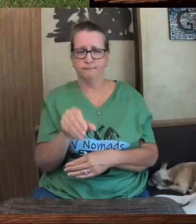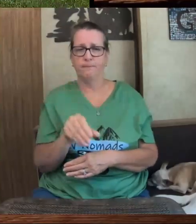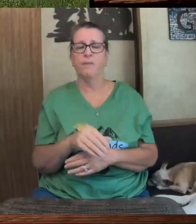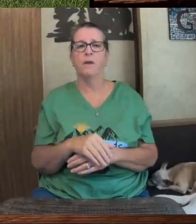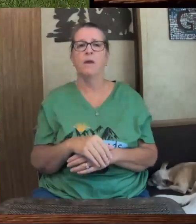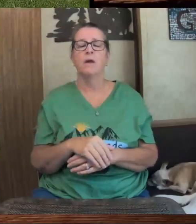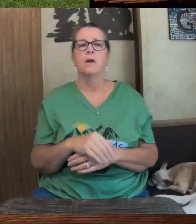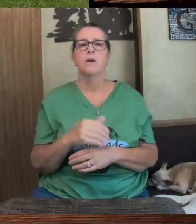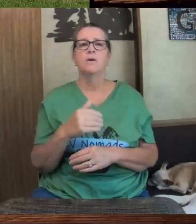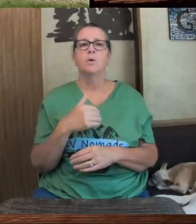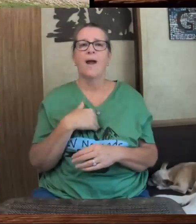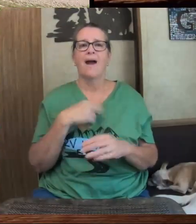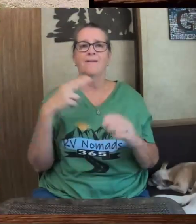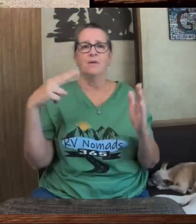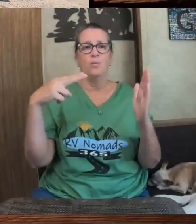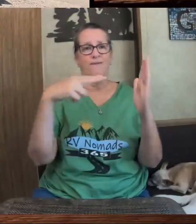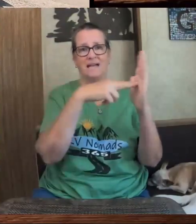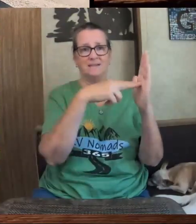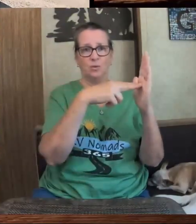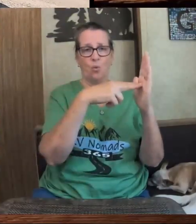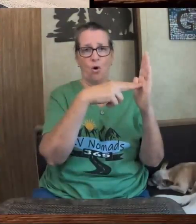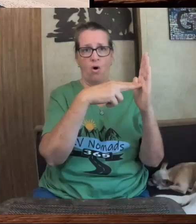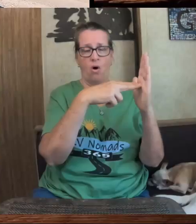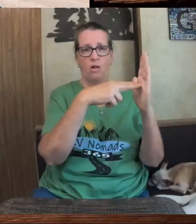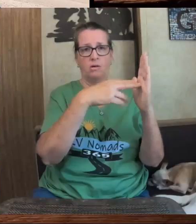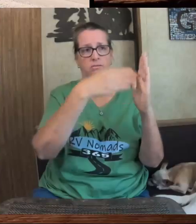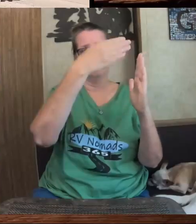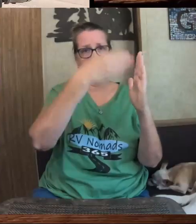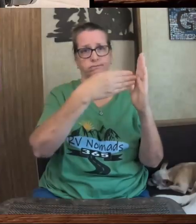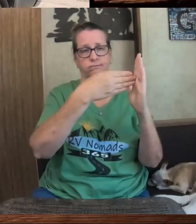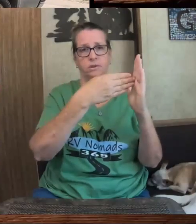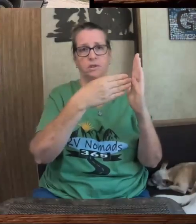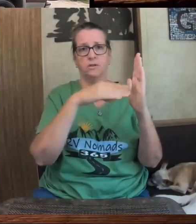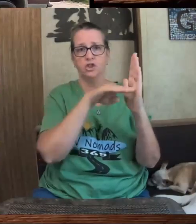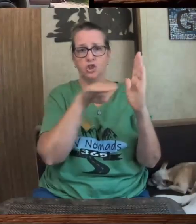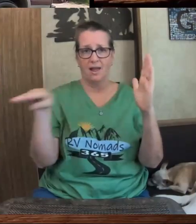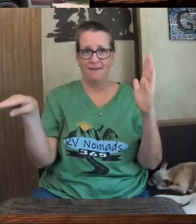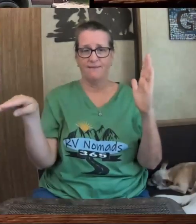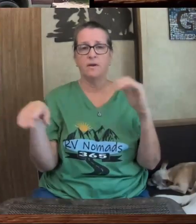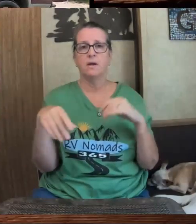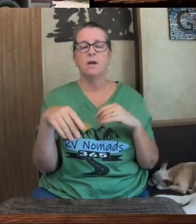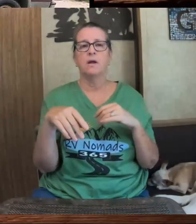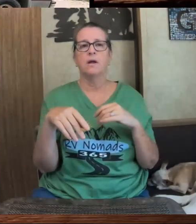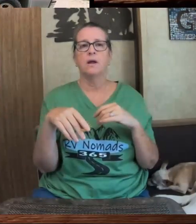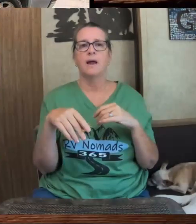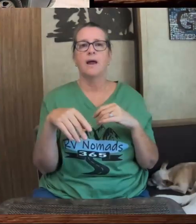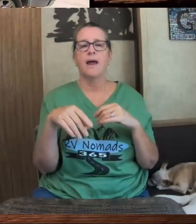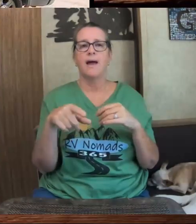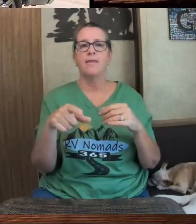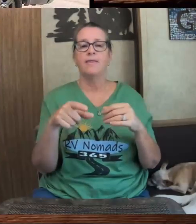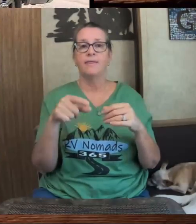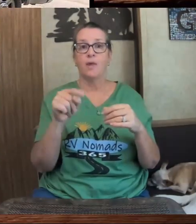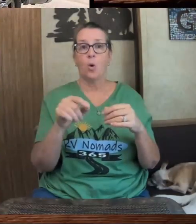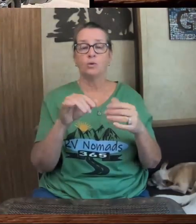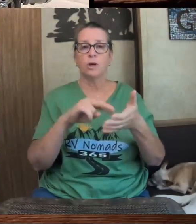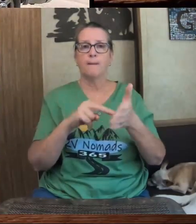You have this fastens to the wall, holds the shelves, and if you see here, these are meant for